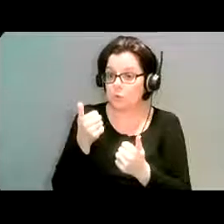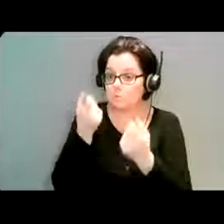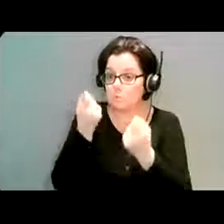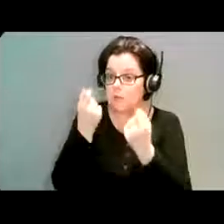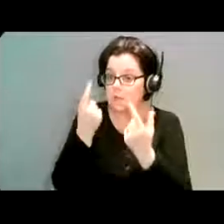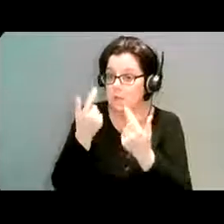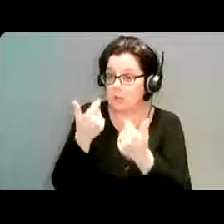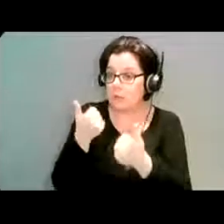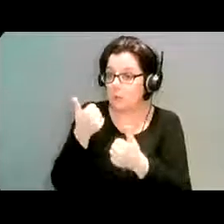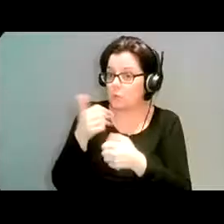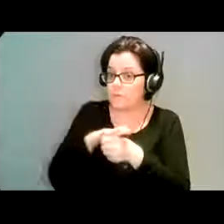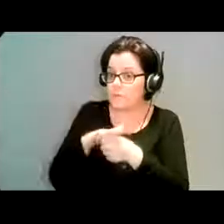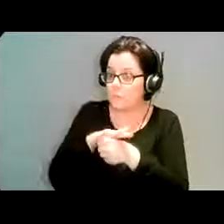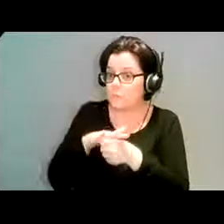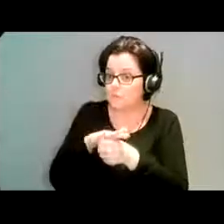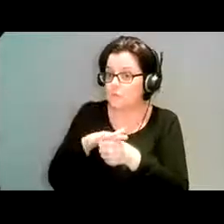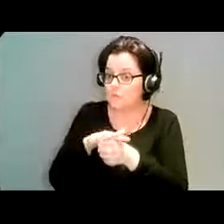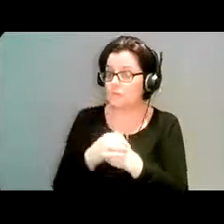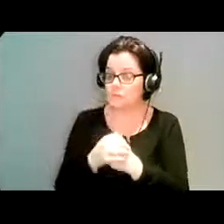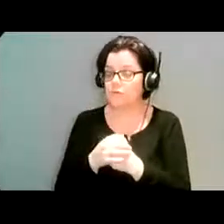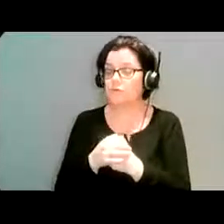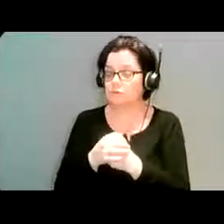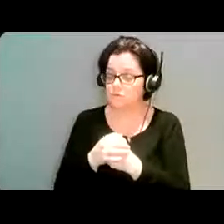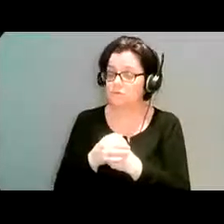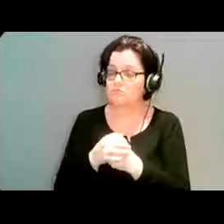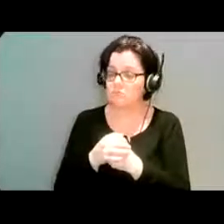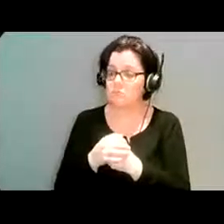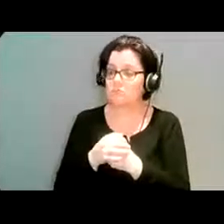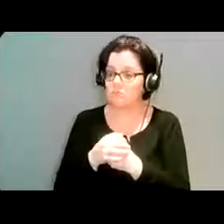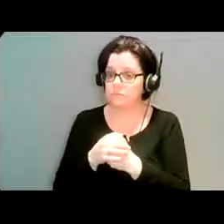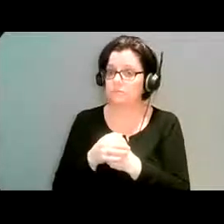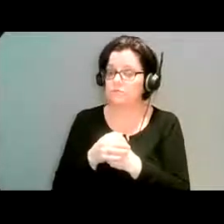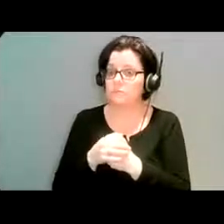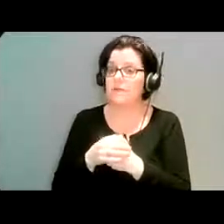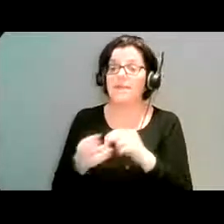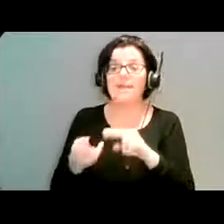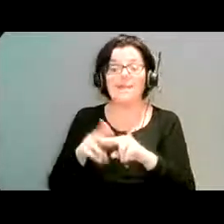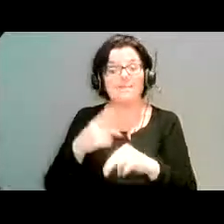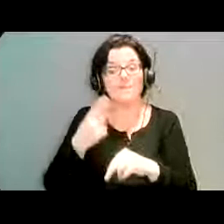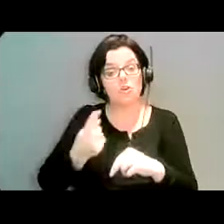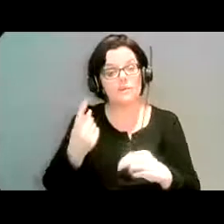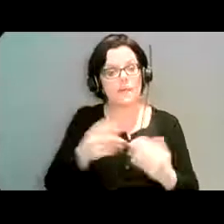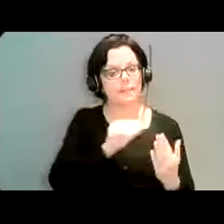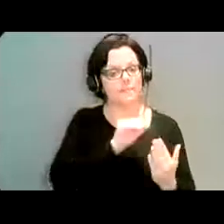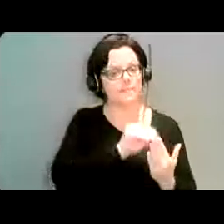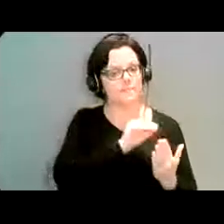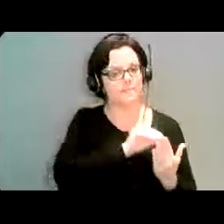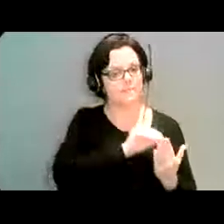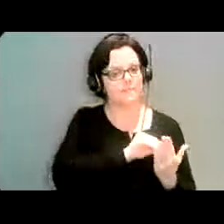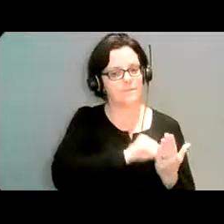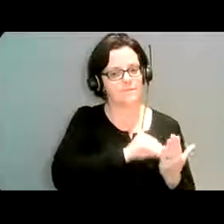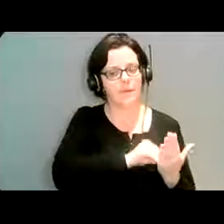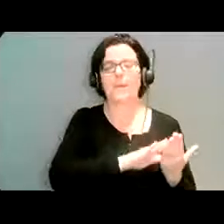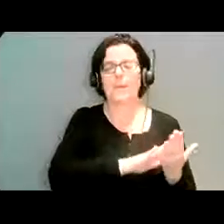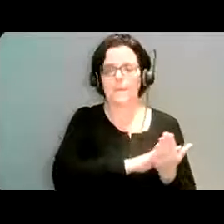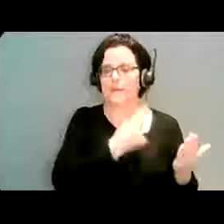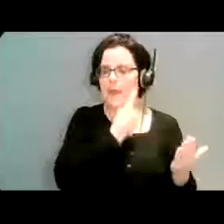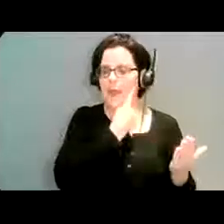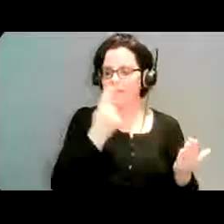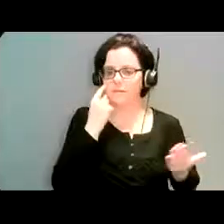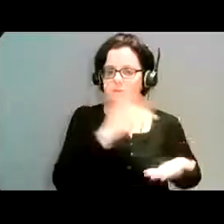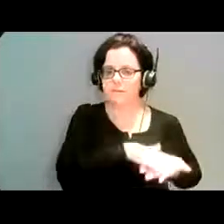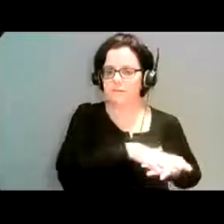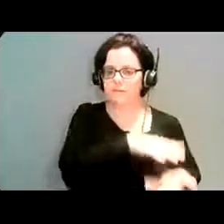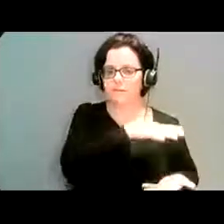situation. And then say if you record things, then you have kind of a lot of evidence. Yeah.